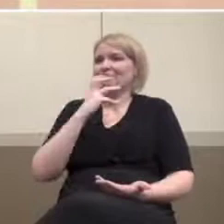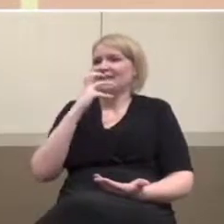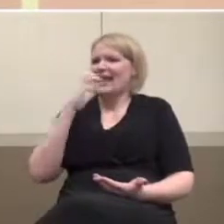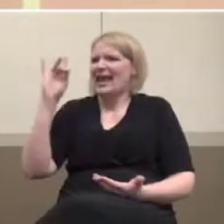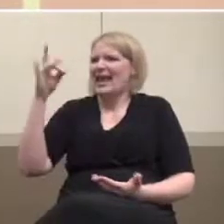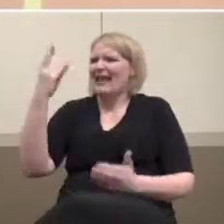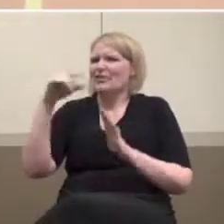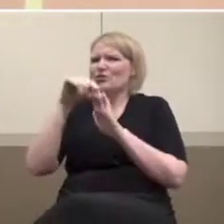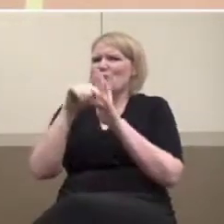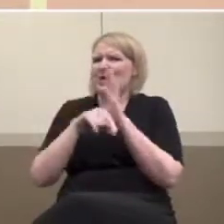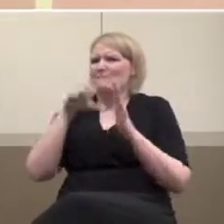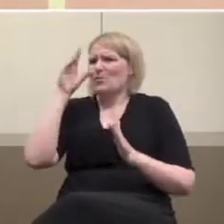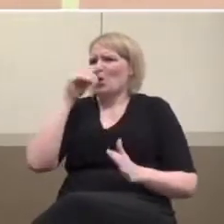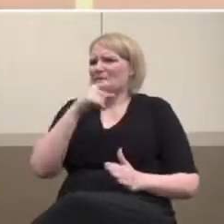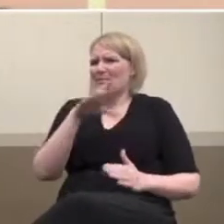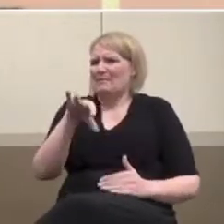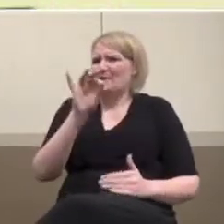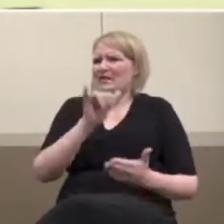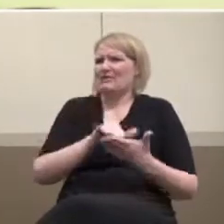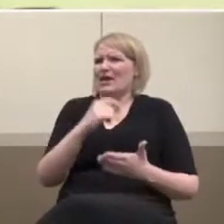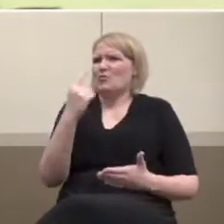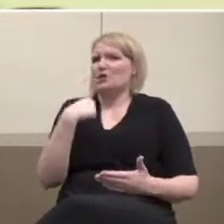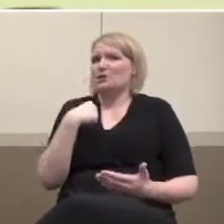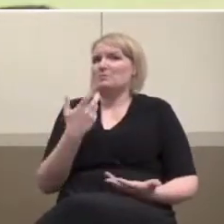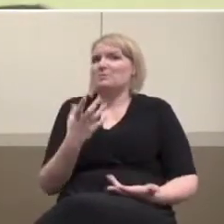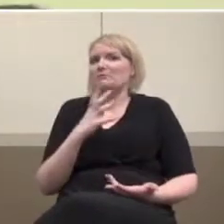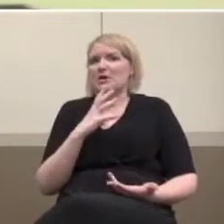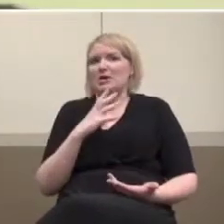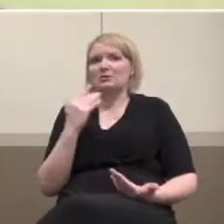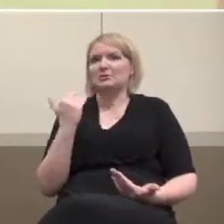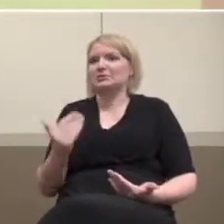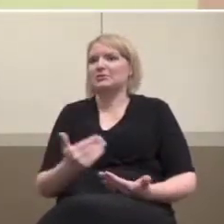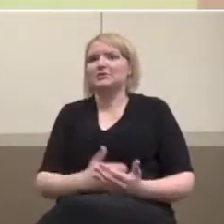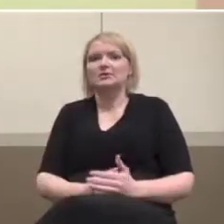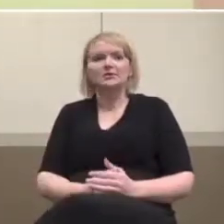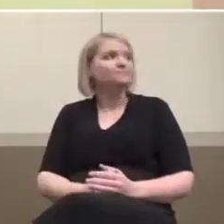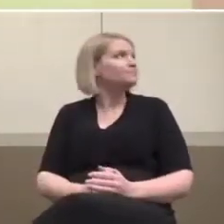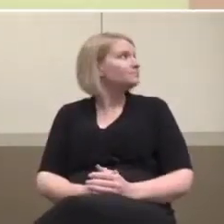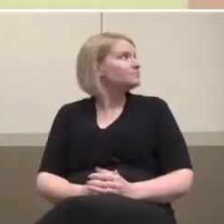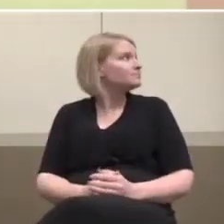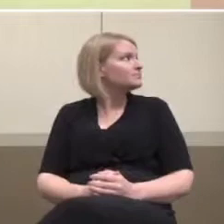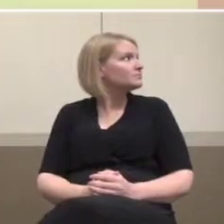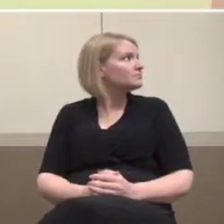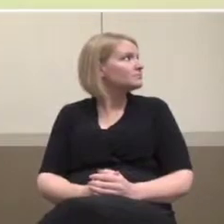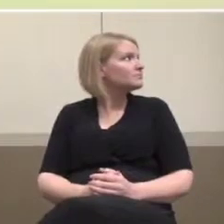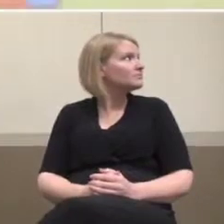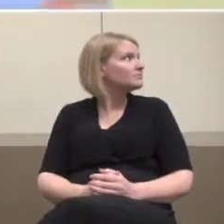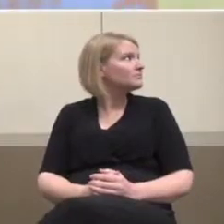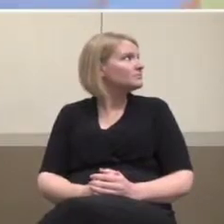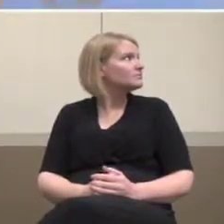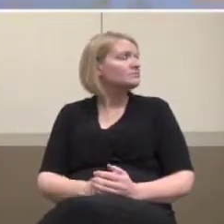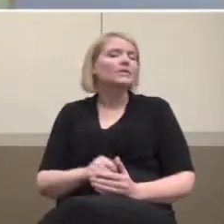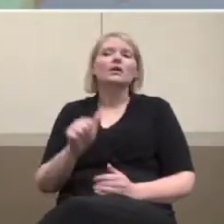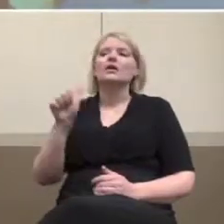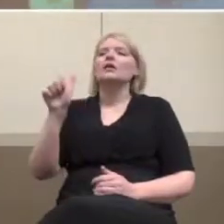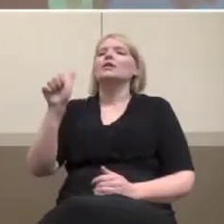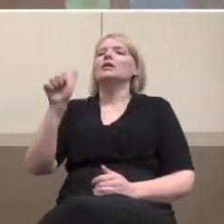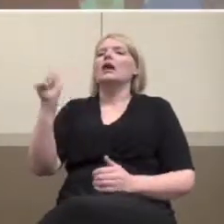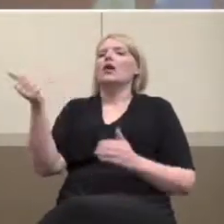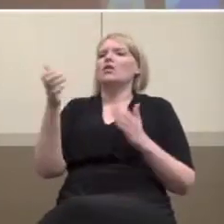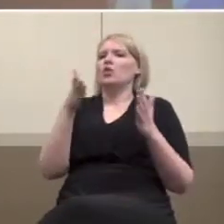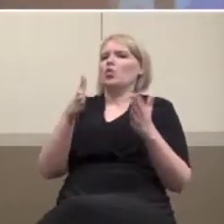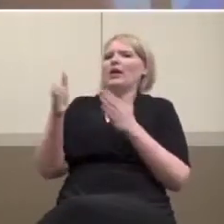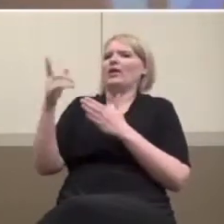was surprised that that was the one they picked, but I'm all about that. So other ways to reward positive behavior, these are